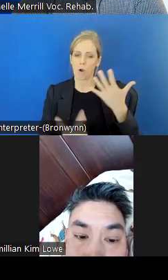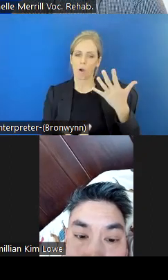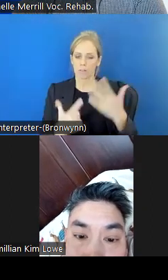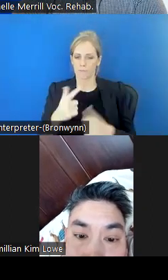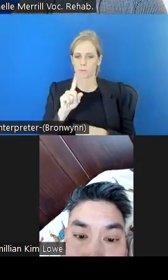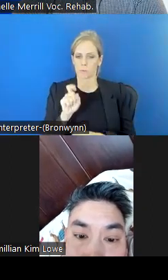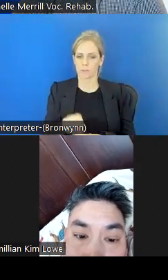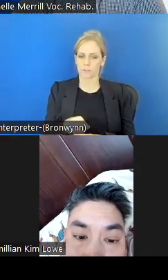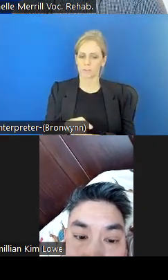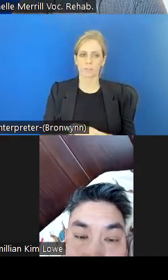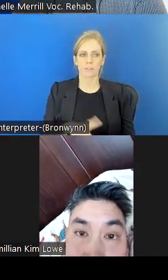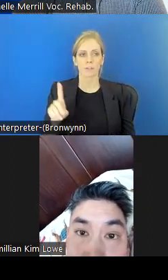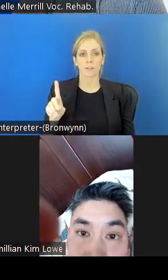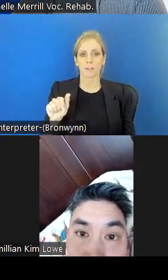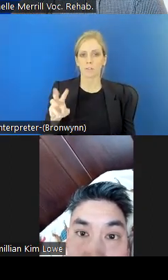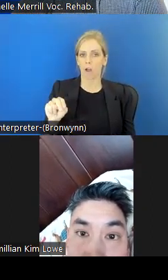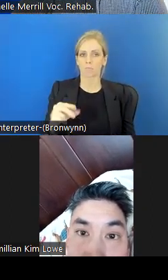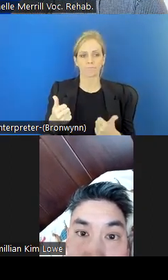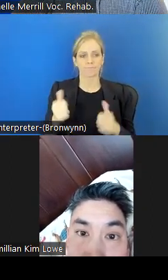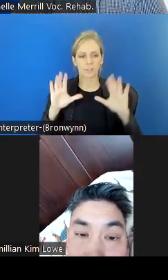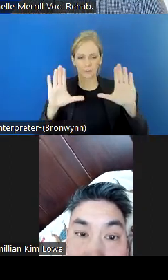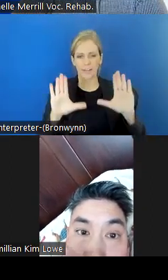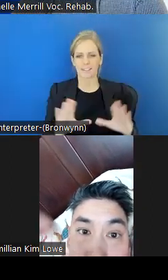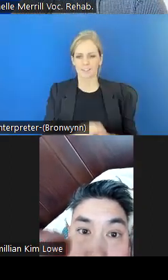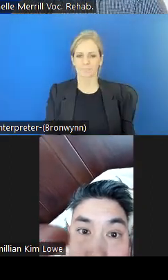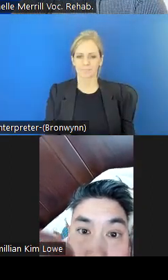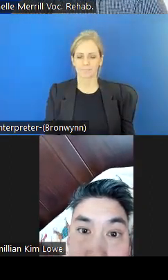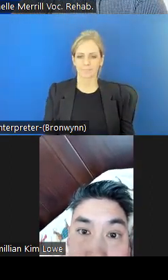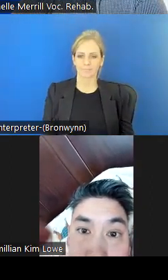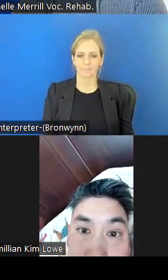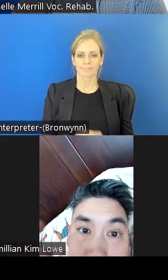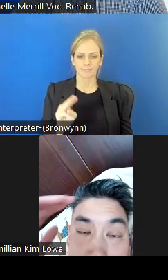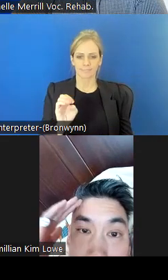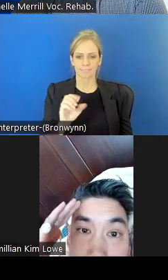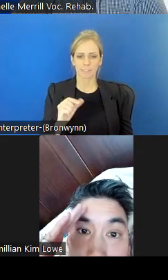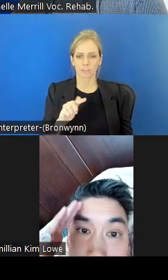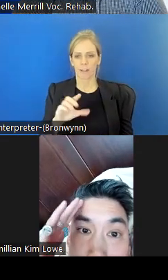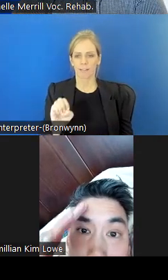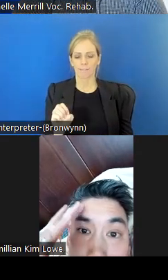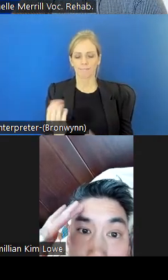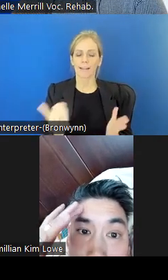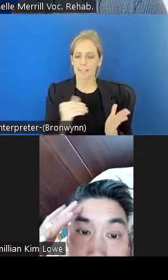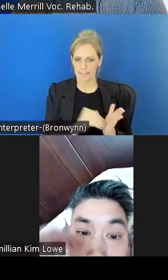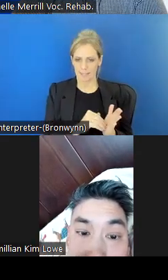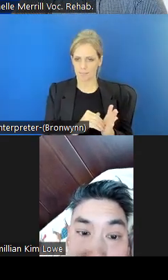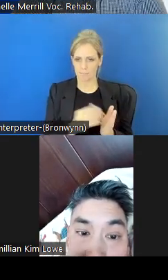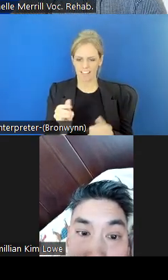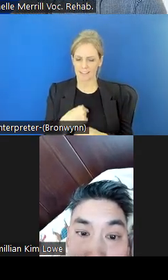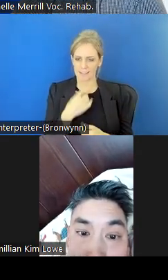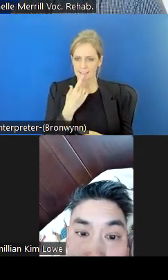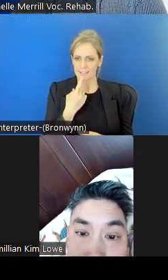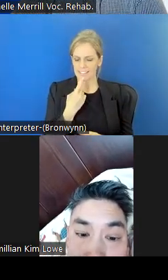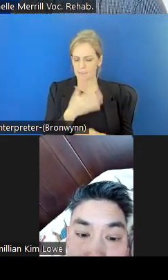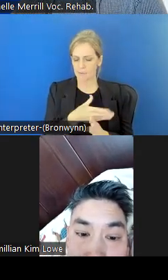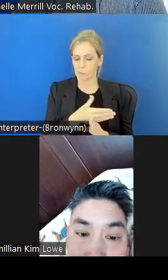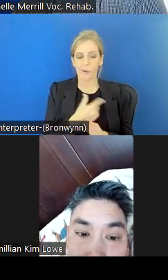That's great. Great. Again, you know, as I said, I don't think there is an agency out